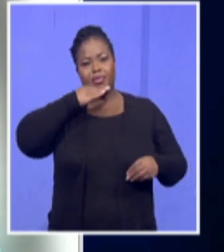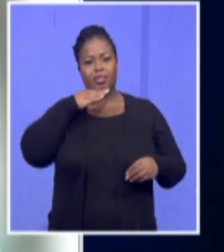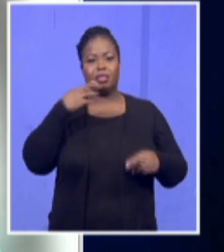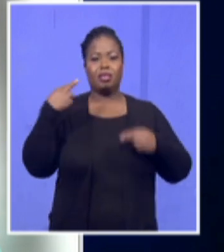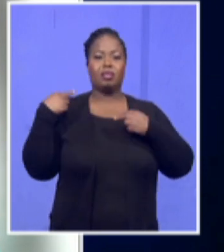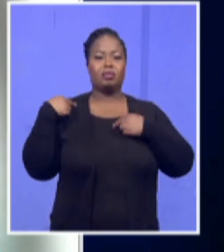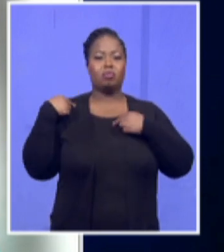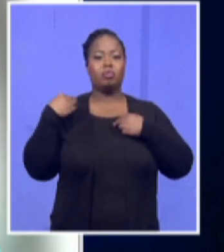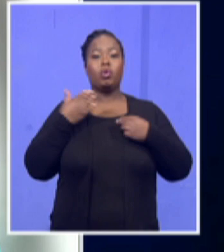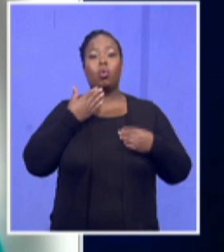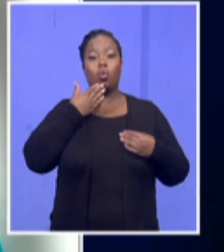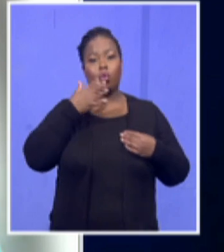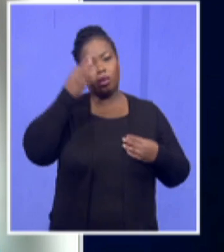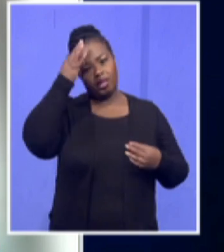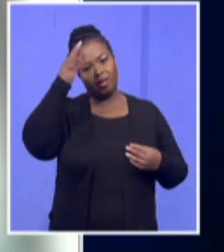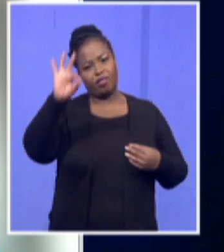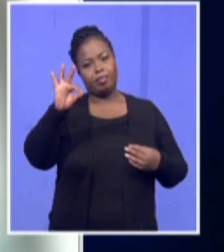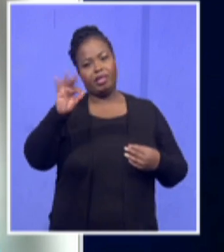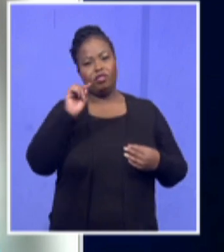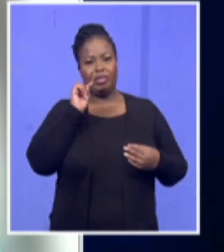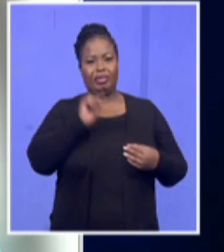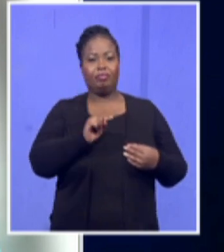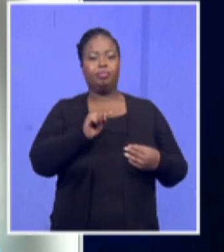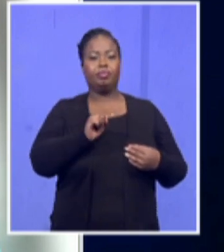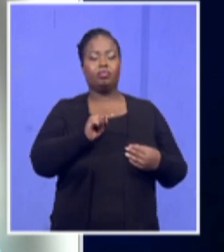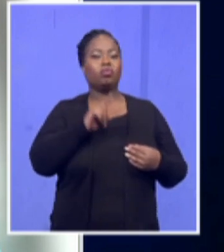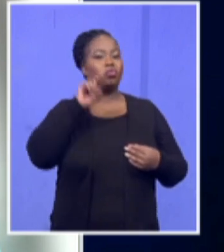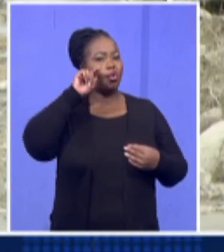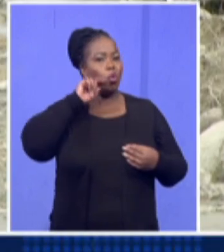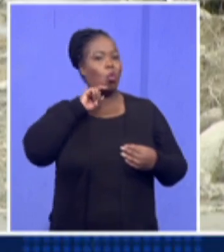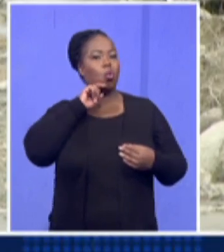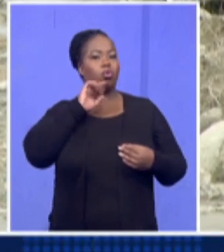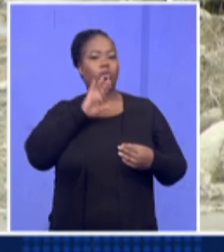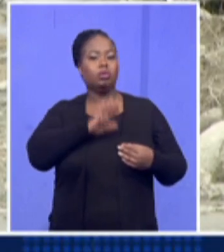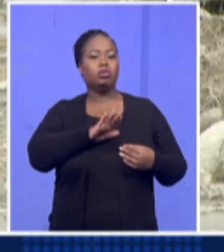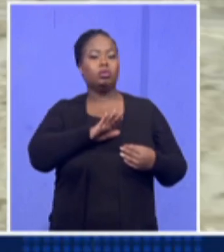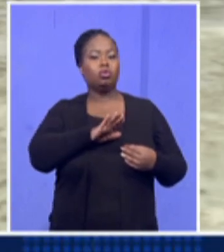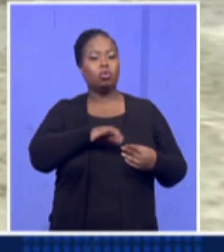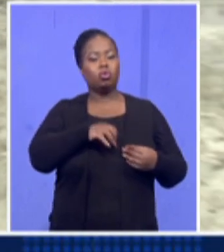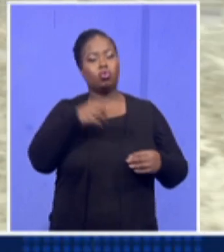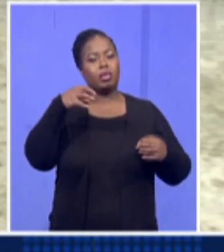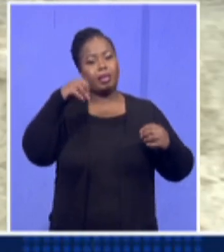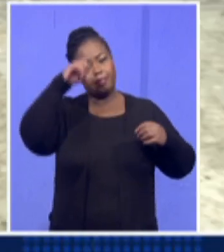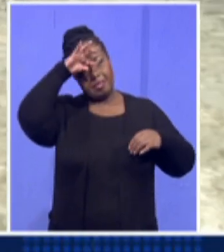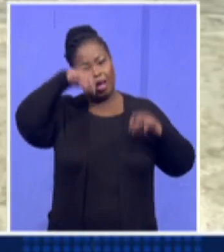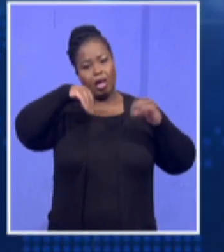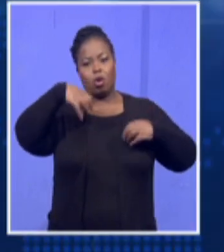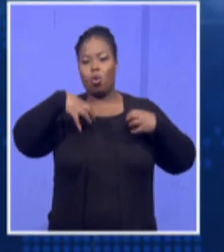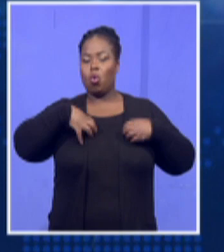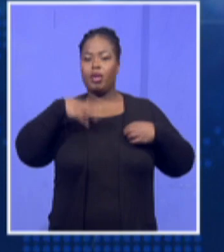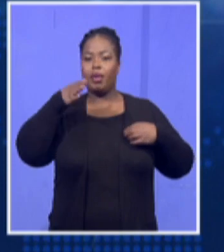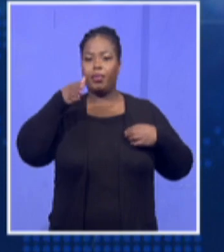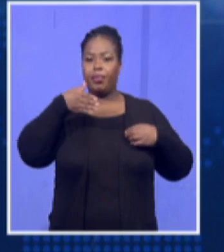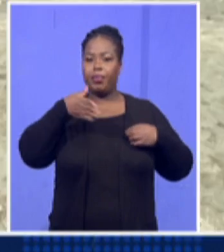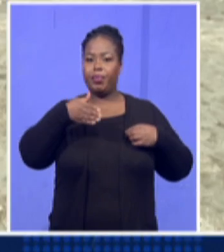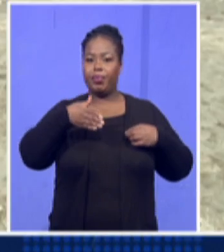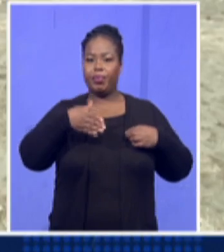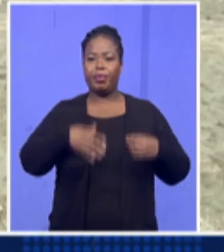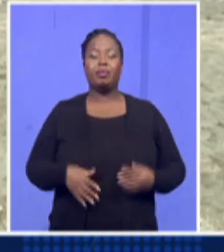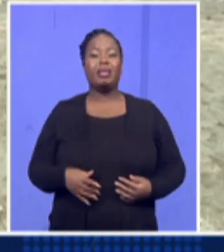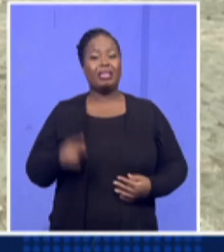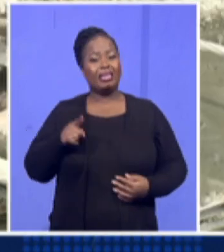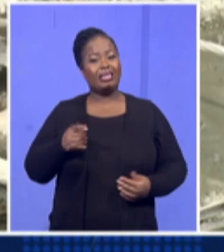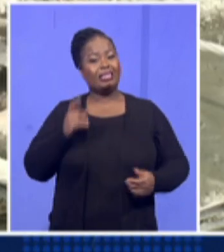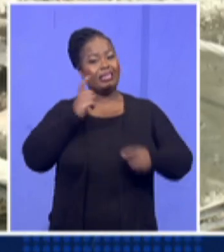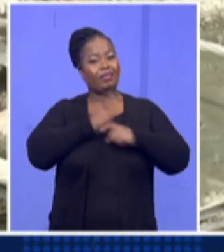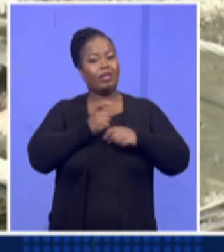responsibility for such derelict and ownerless mines. And that makes it, of course, very difficult to